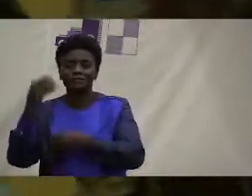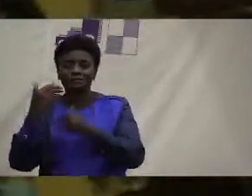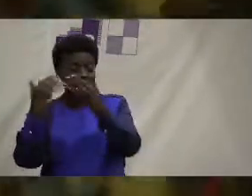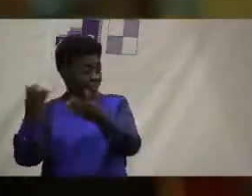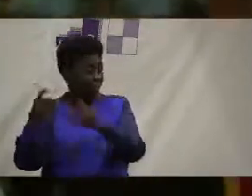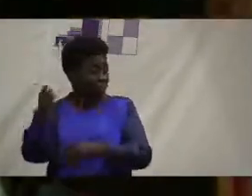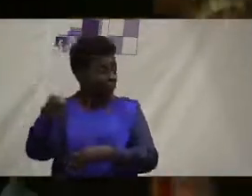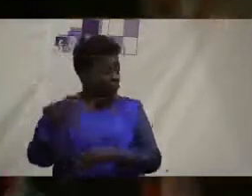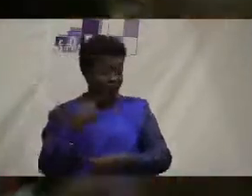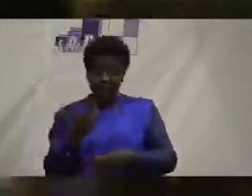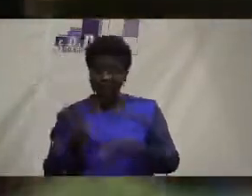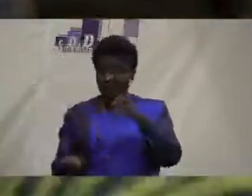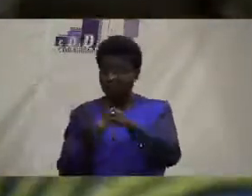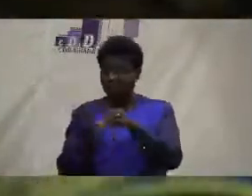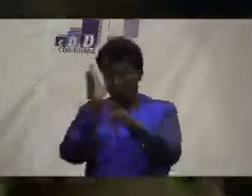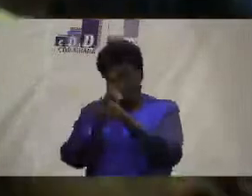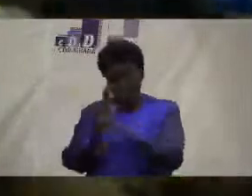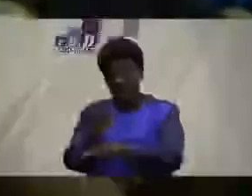Honorable Kandapa.